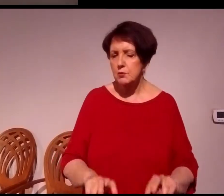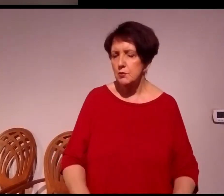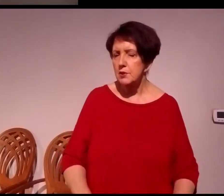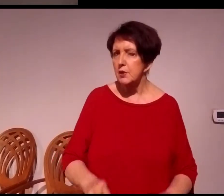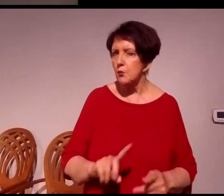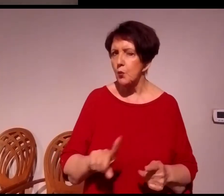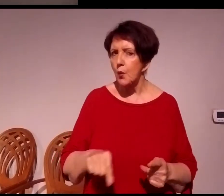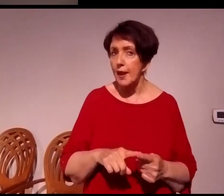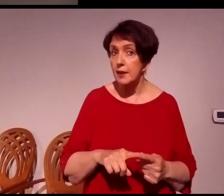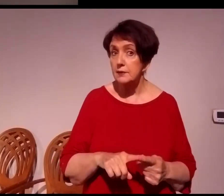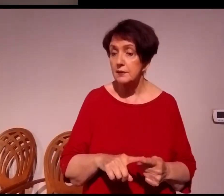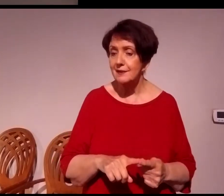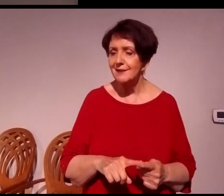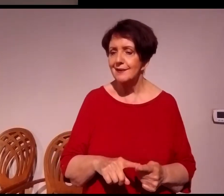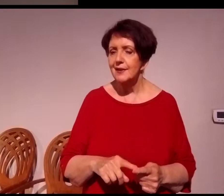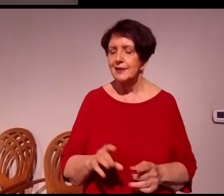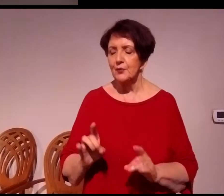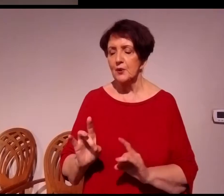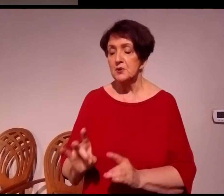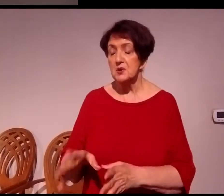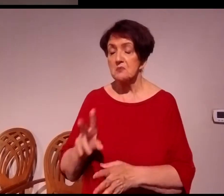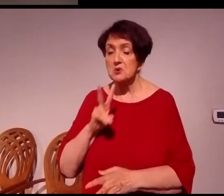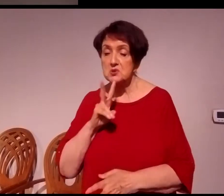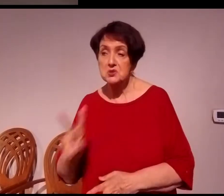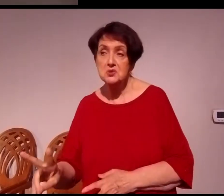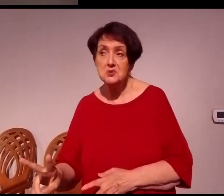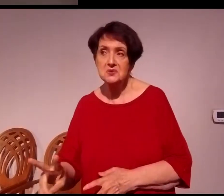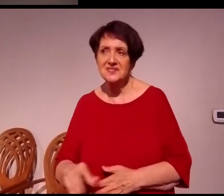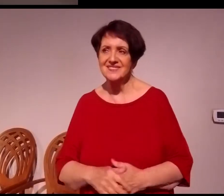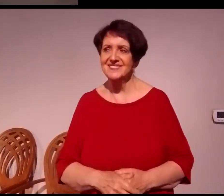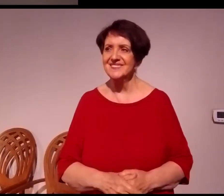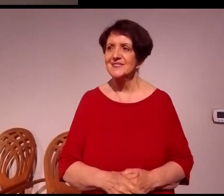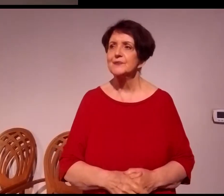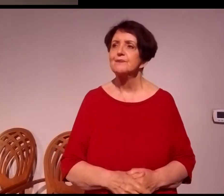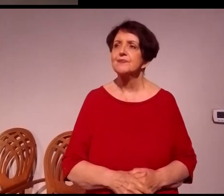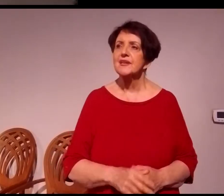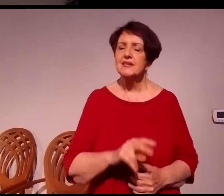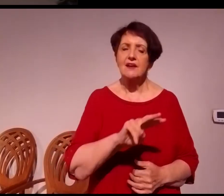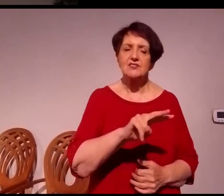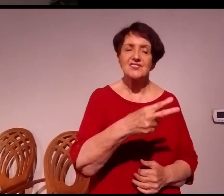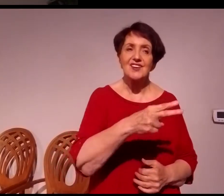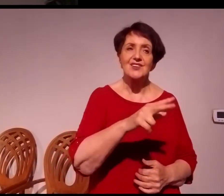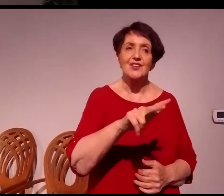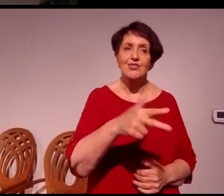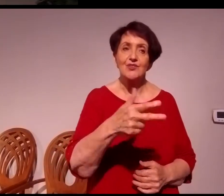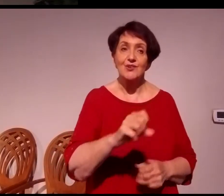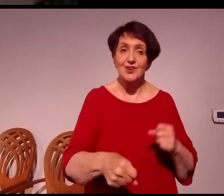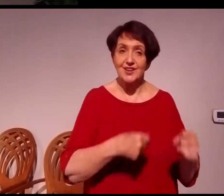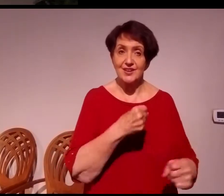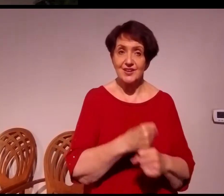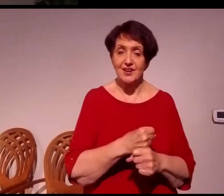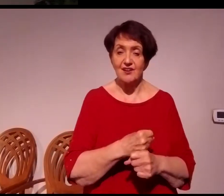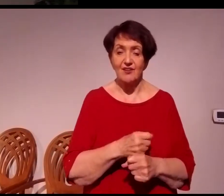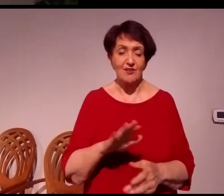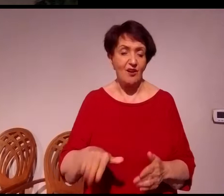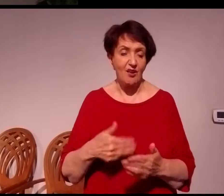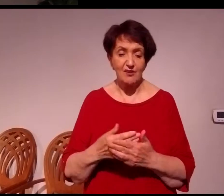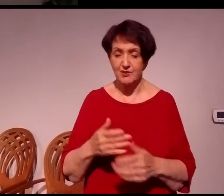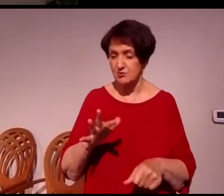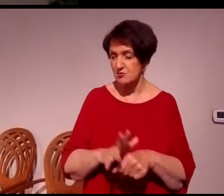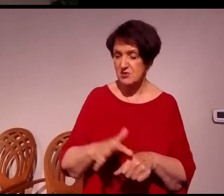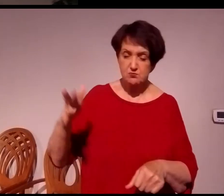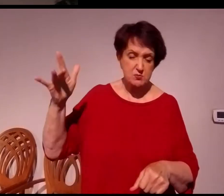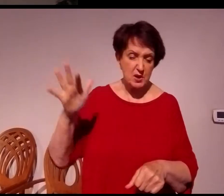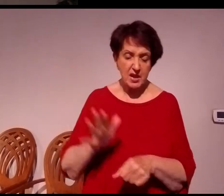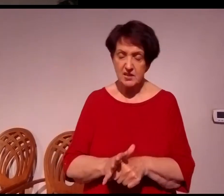it the terrible twos for a reason. In our second and third year, in all of those fabulous temper tantrums that